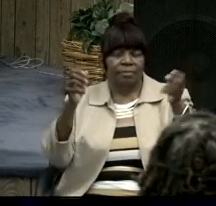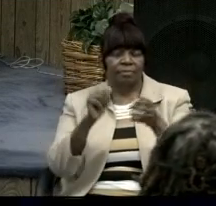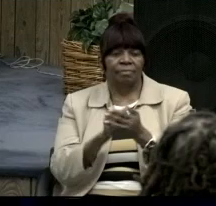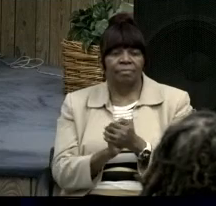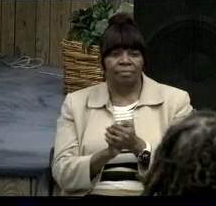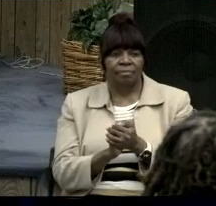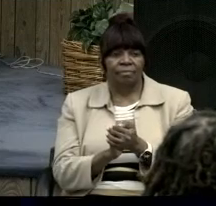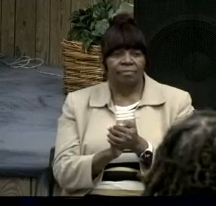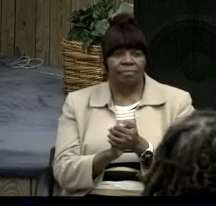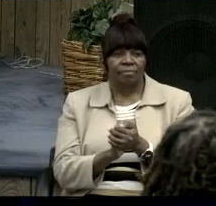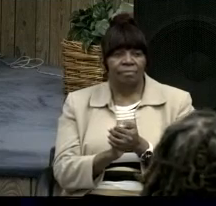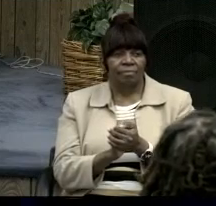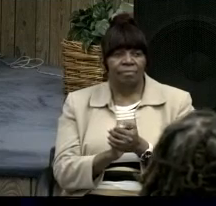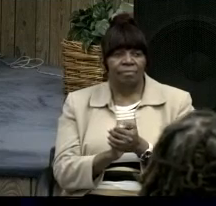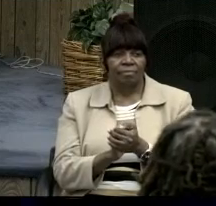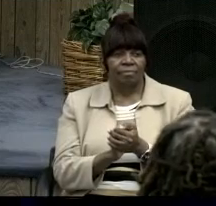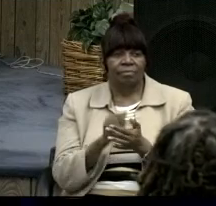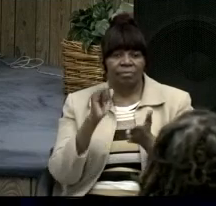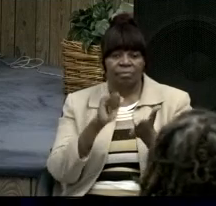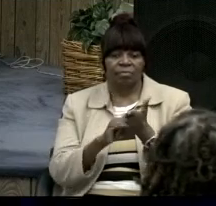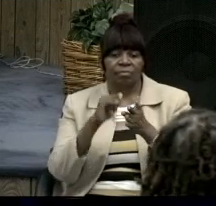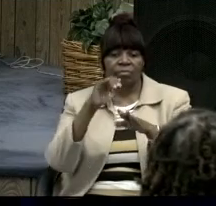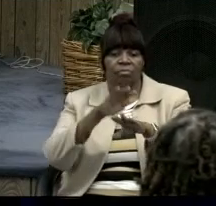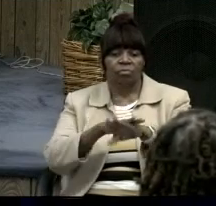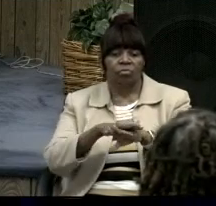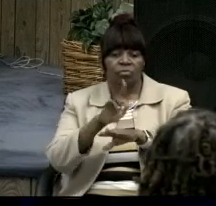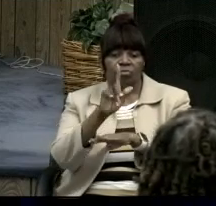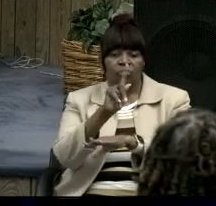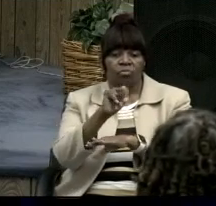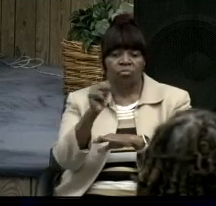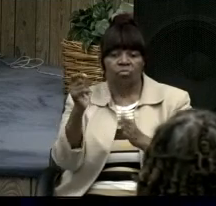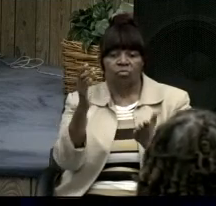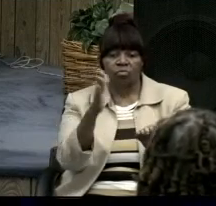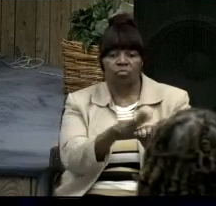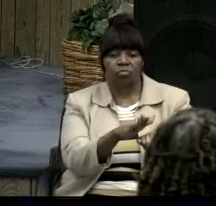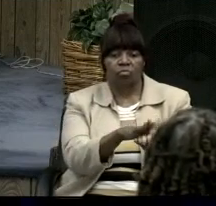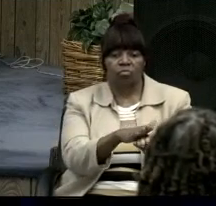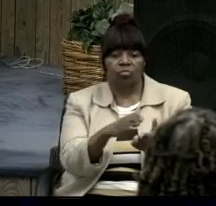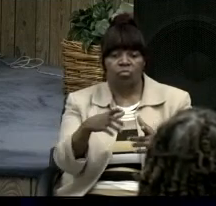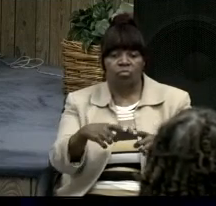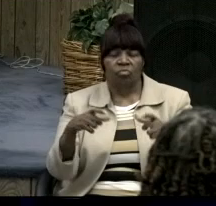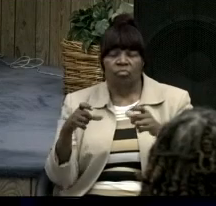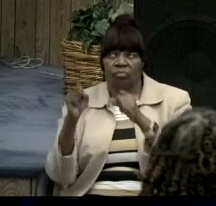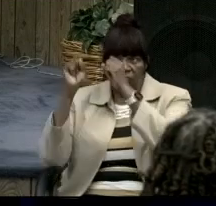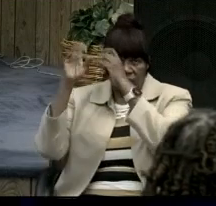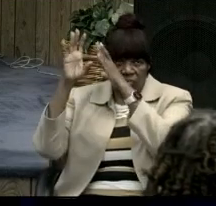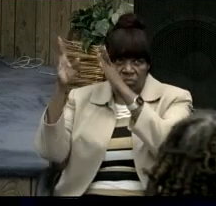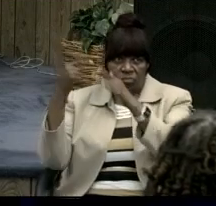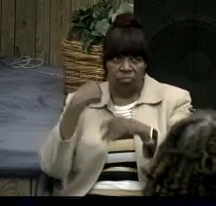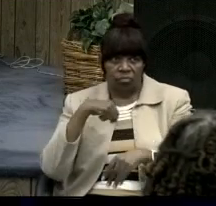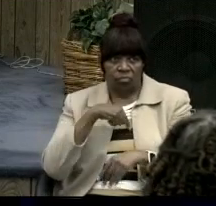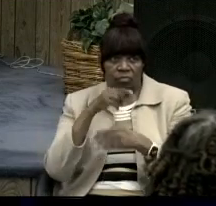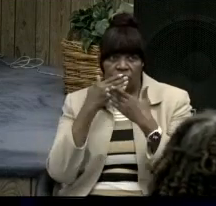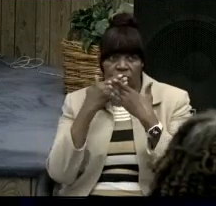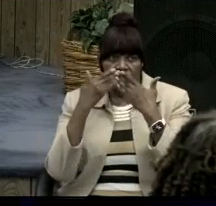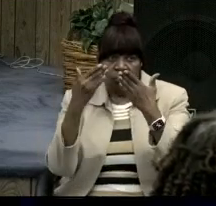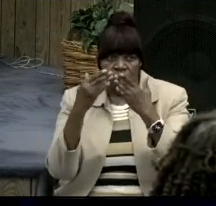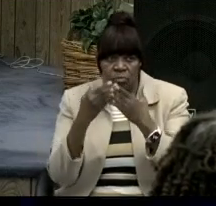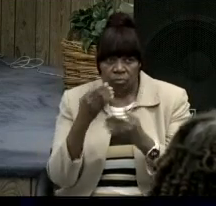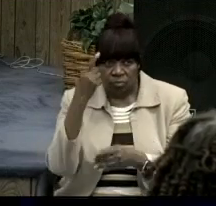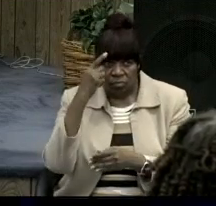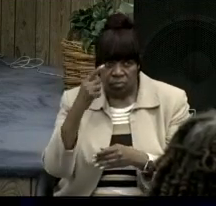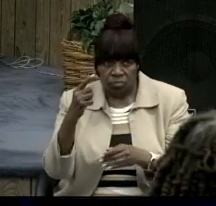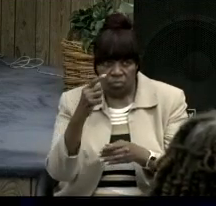Believe, Mike, is called, It's on the Record. It's on the record. Let's pray. Father, we thank you so much